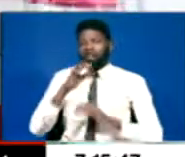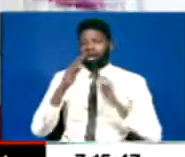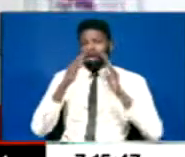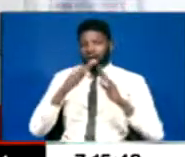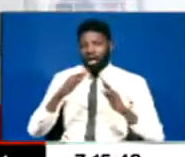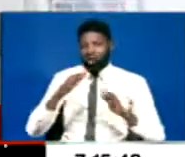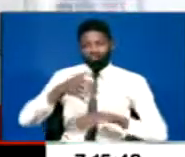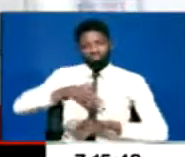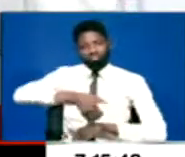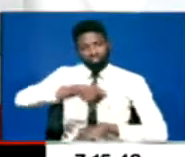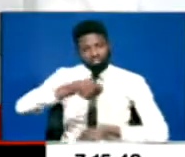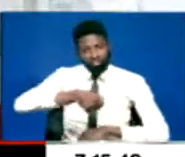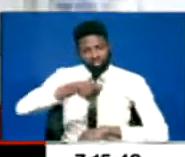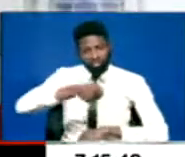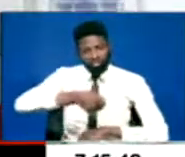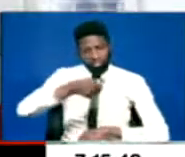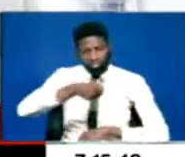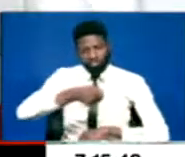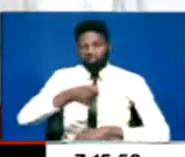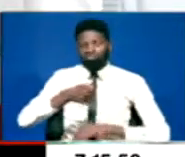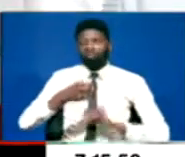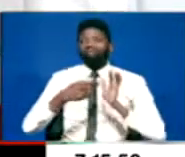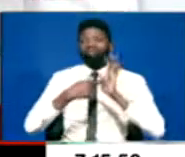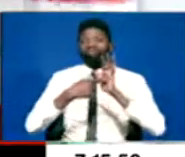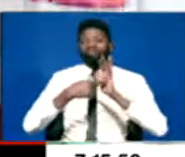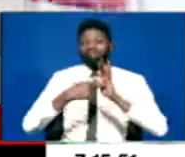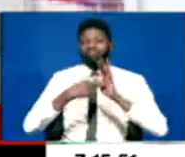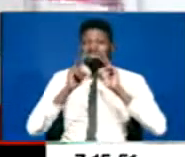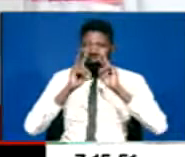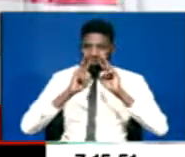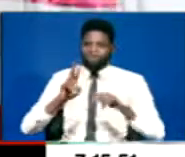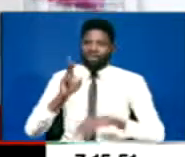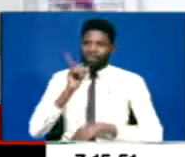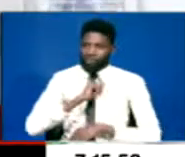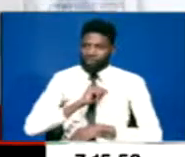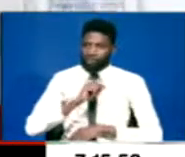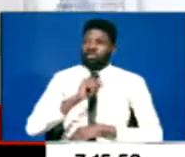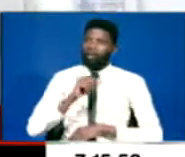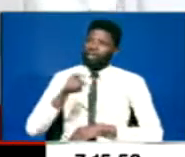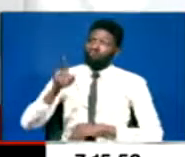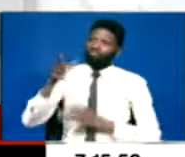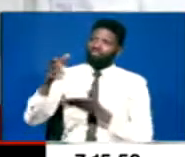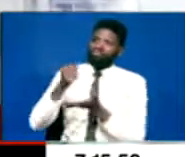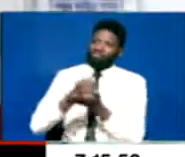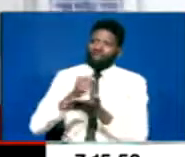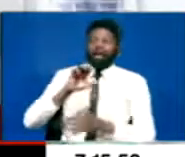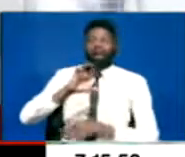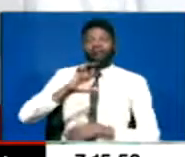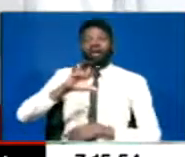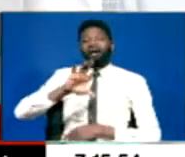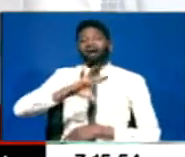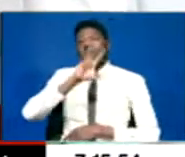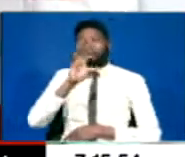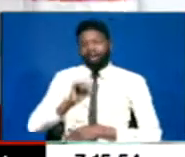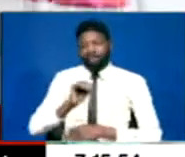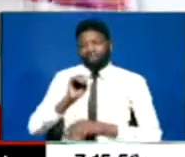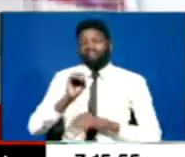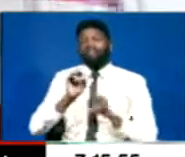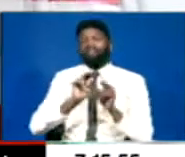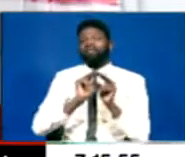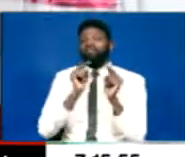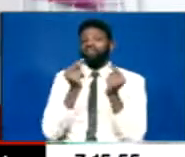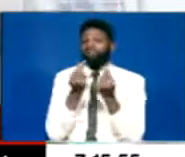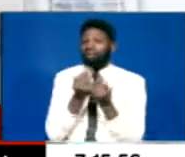they symbolized with a handshake. Raila was appointed Africa Union Commission's Special Envoy on